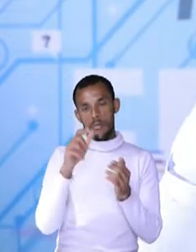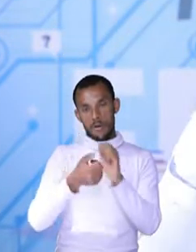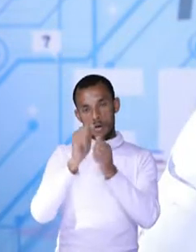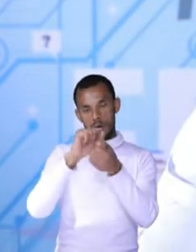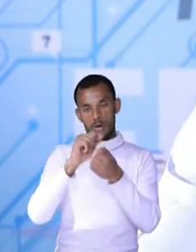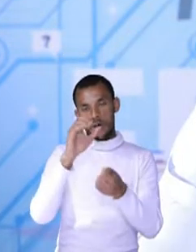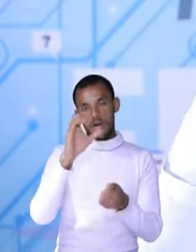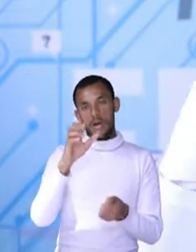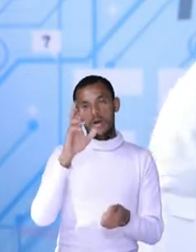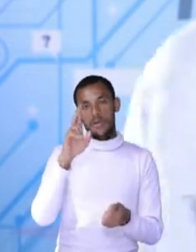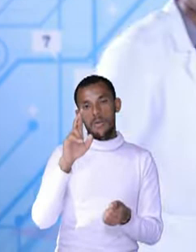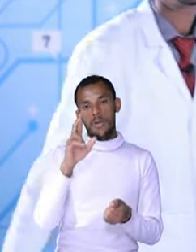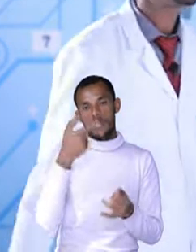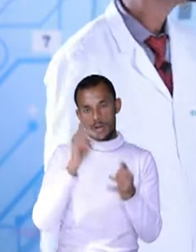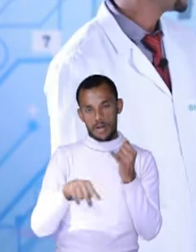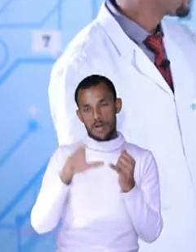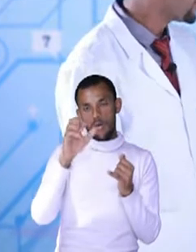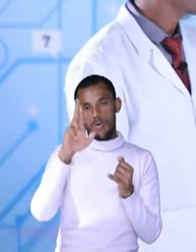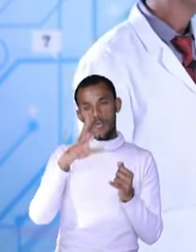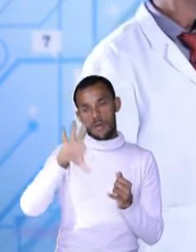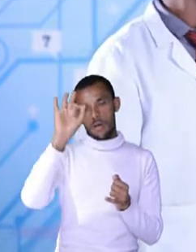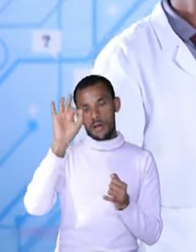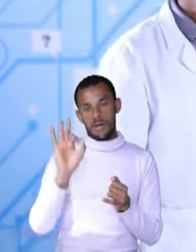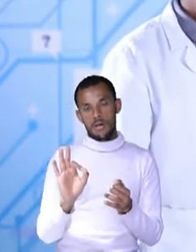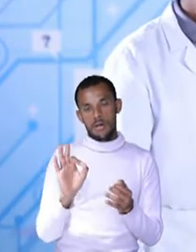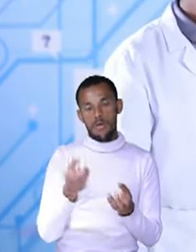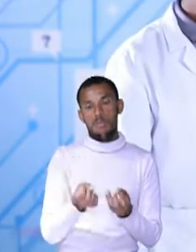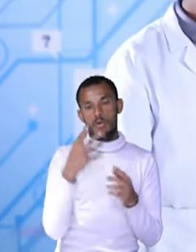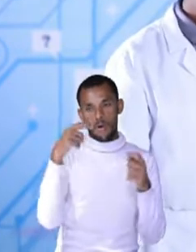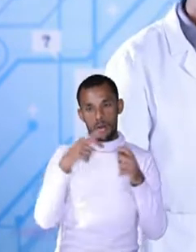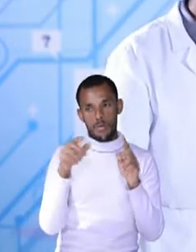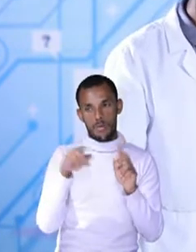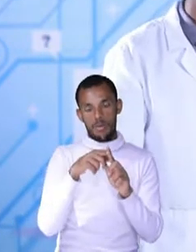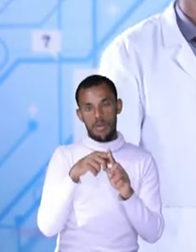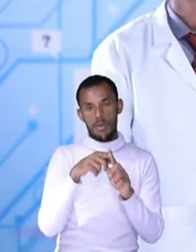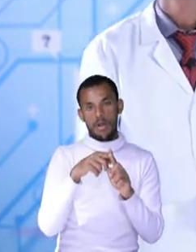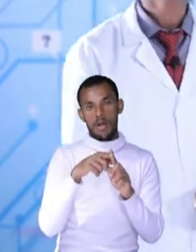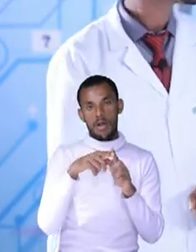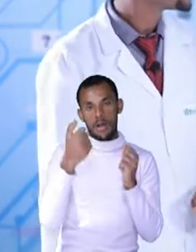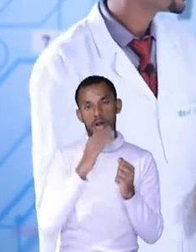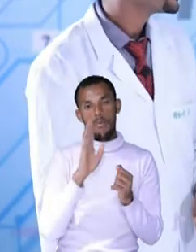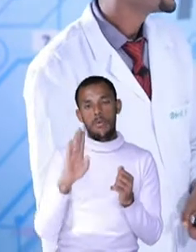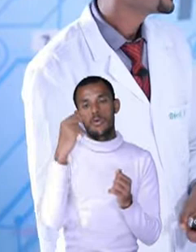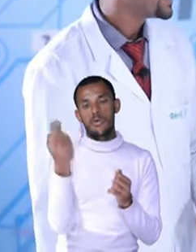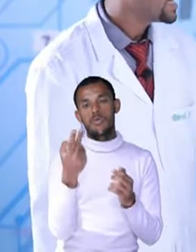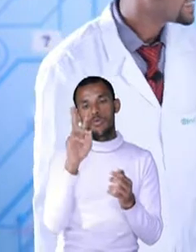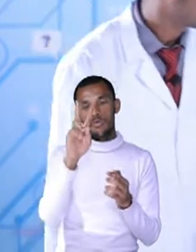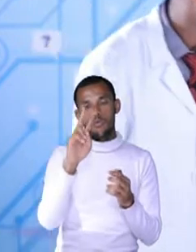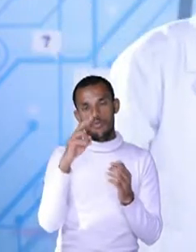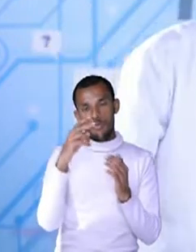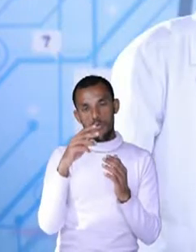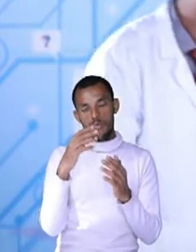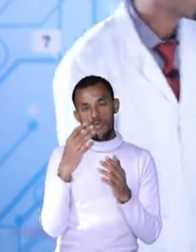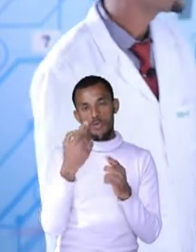finally chromiums are formed. Therefore, a more electropositive metals can be used to form a